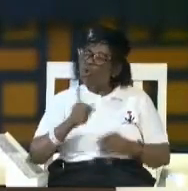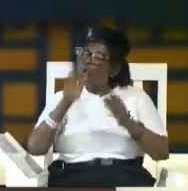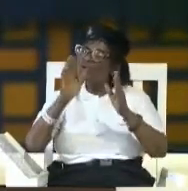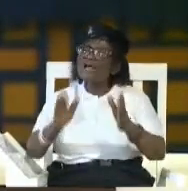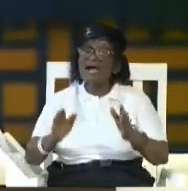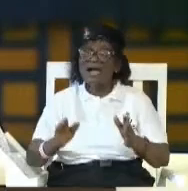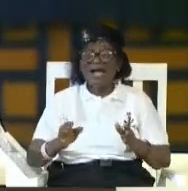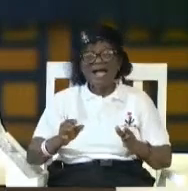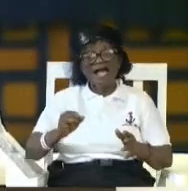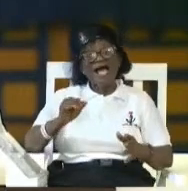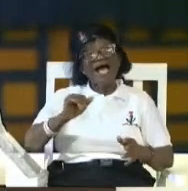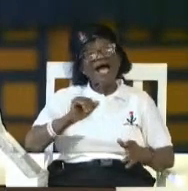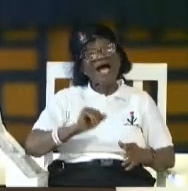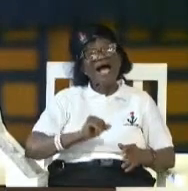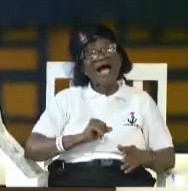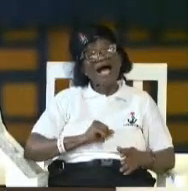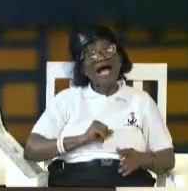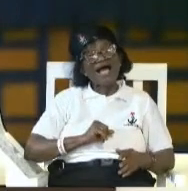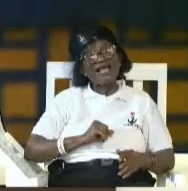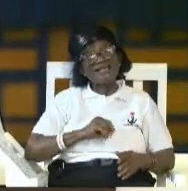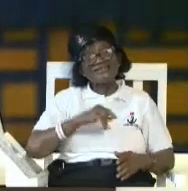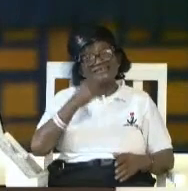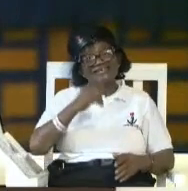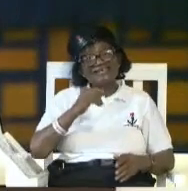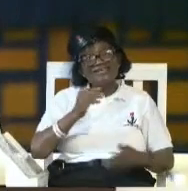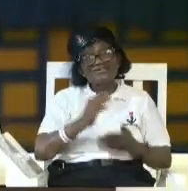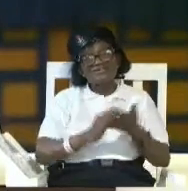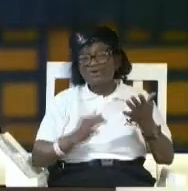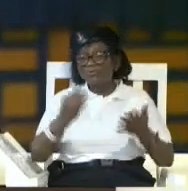Tell us some of these secrets.